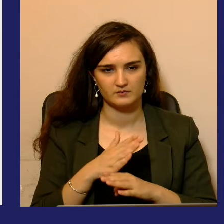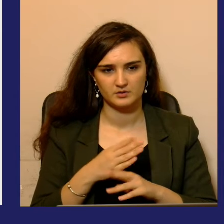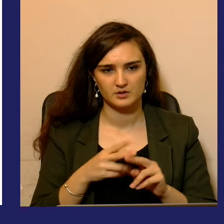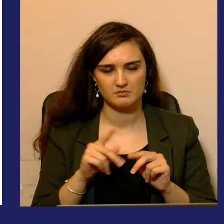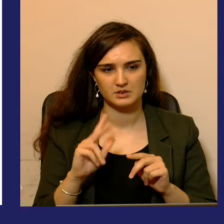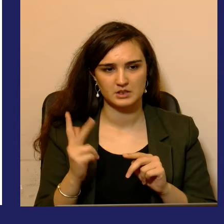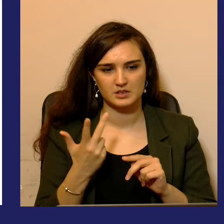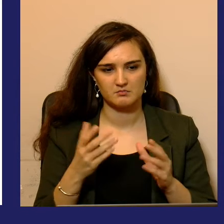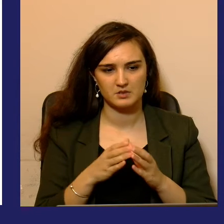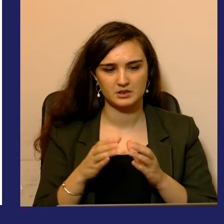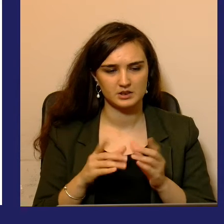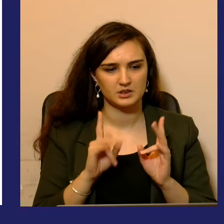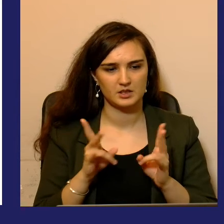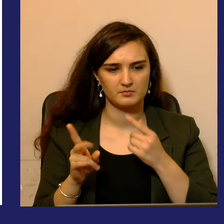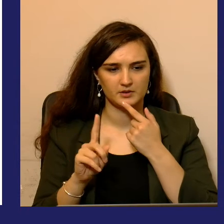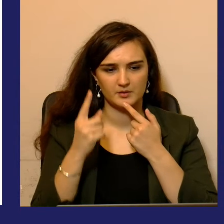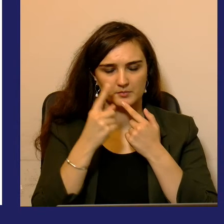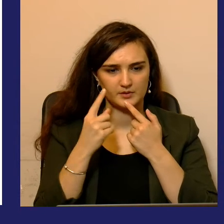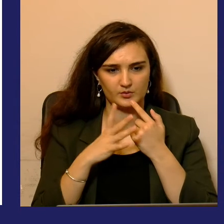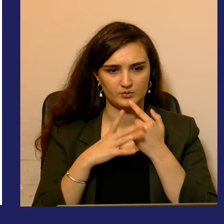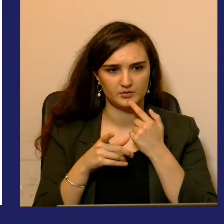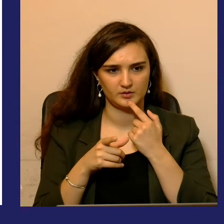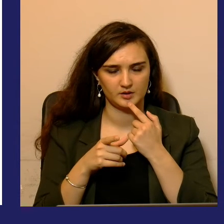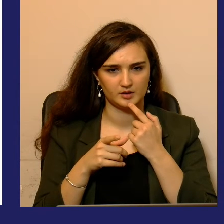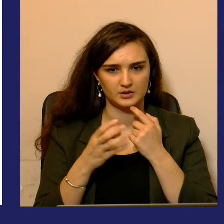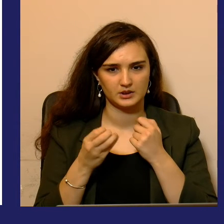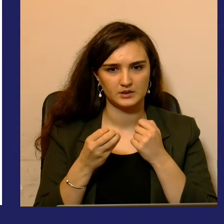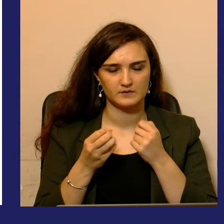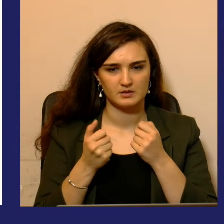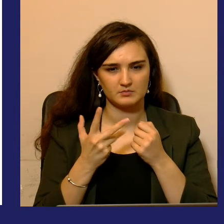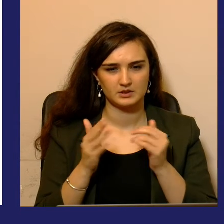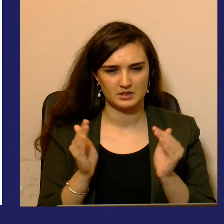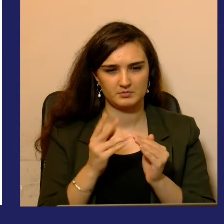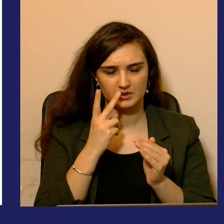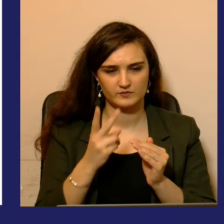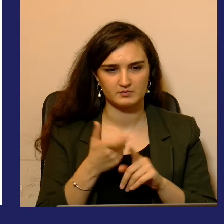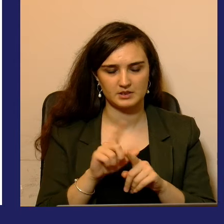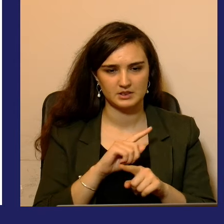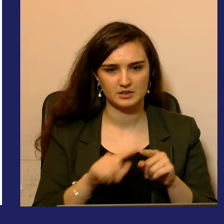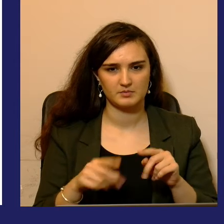parties? And I'm going to show you another graph very quickly, which is, this is how